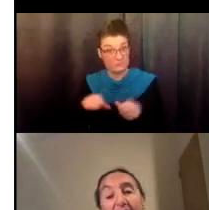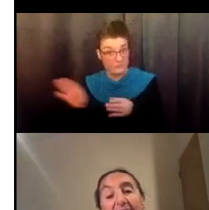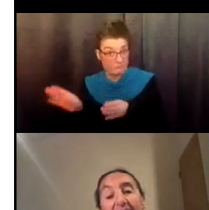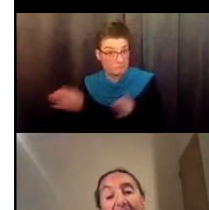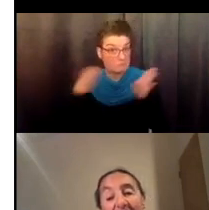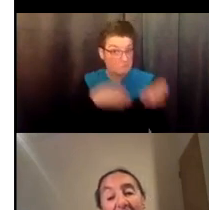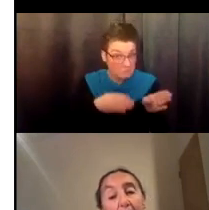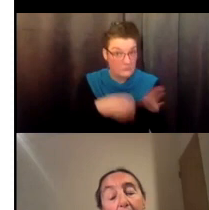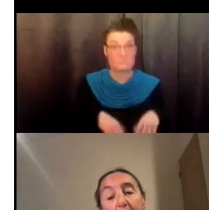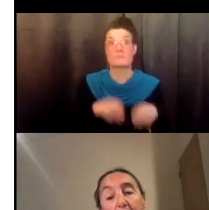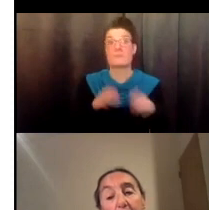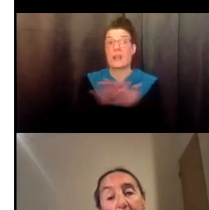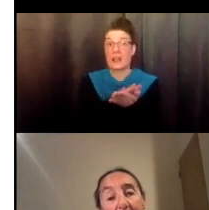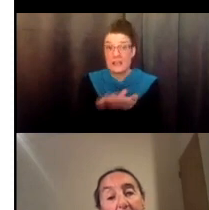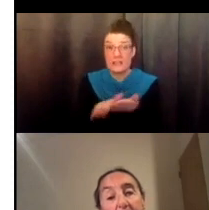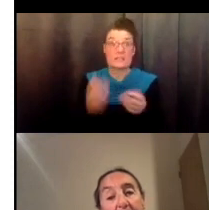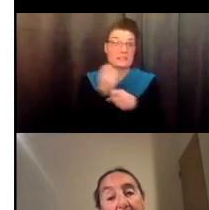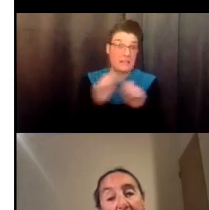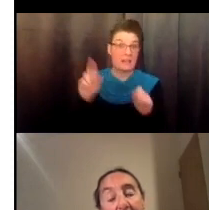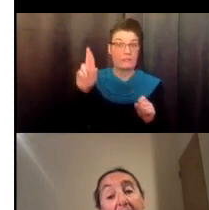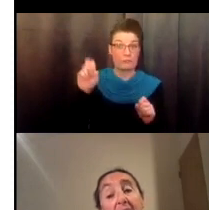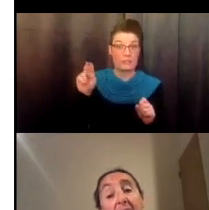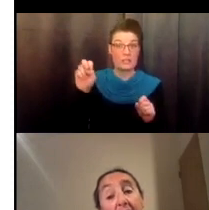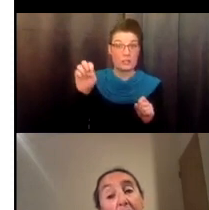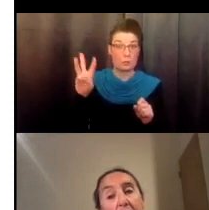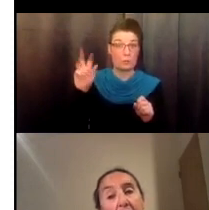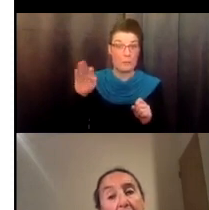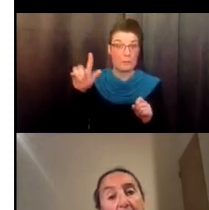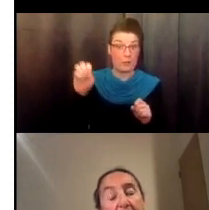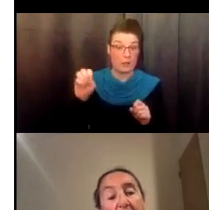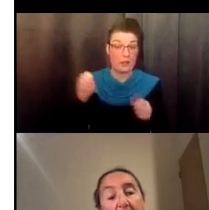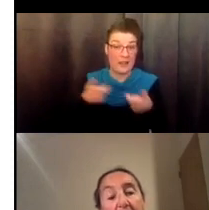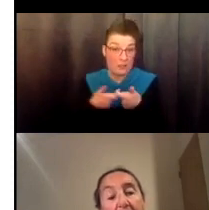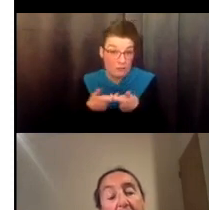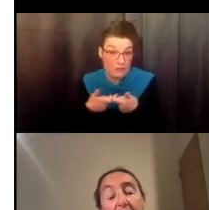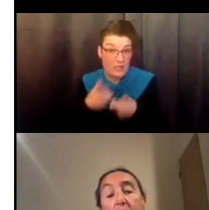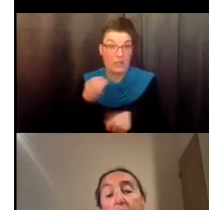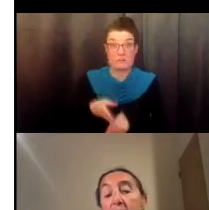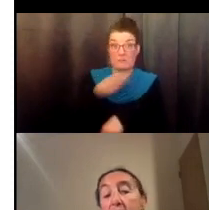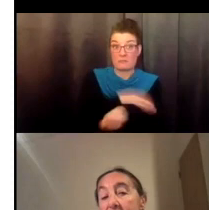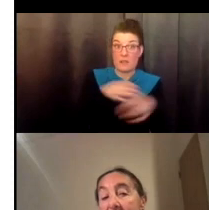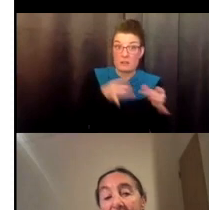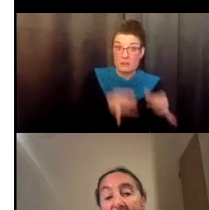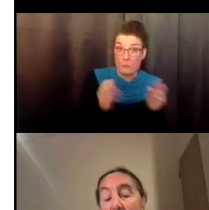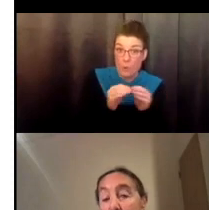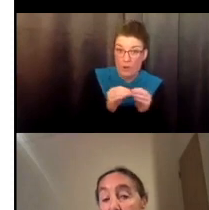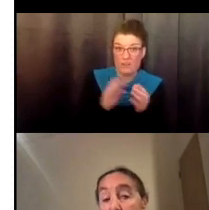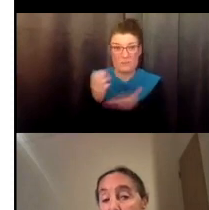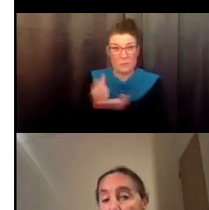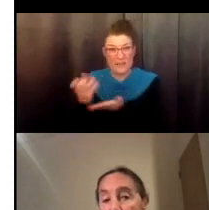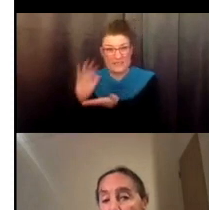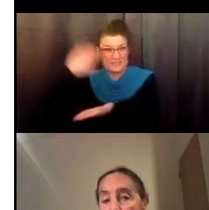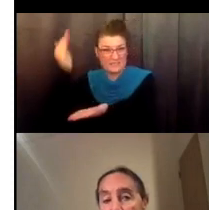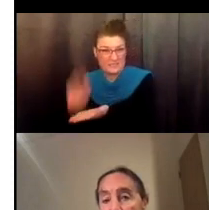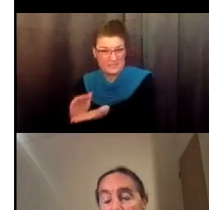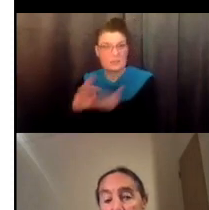safe, renewable energy and increase our energy efficiency, we can reduce